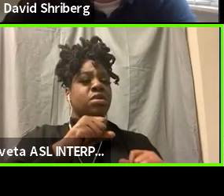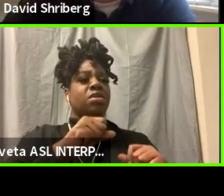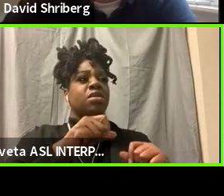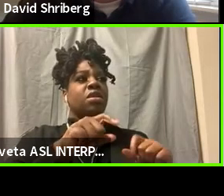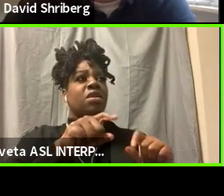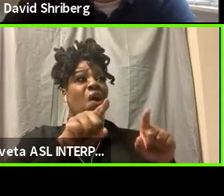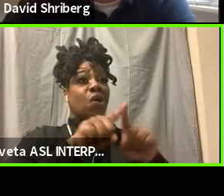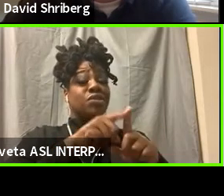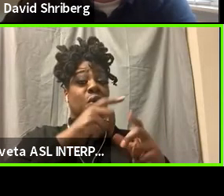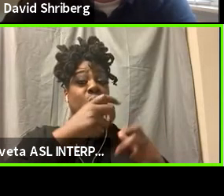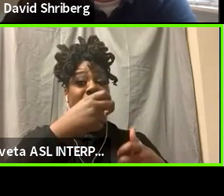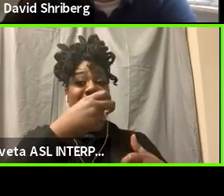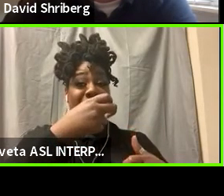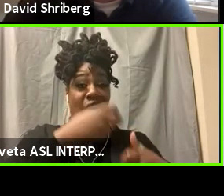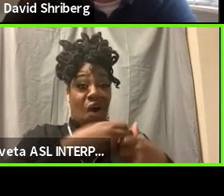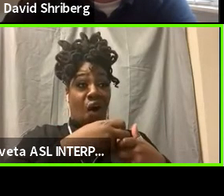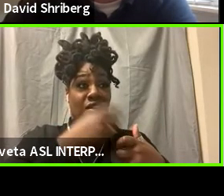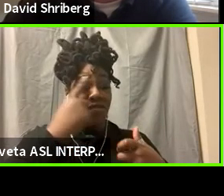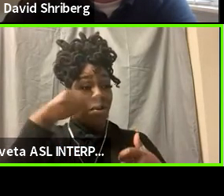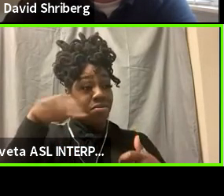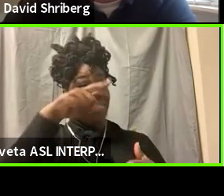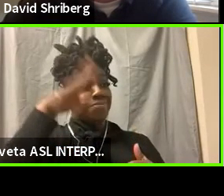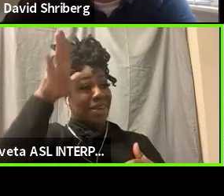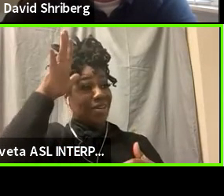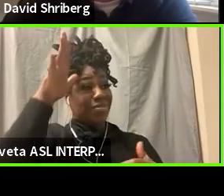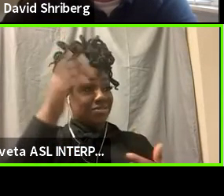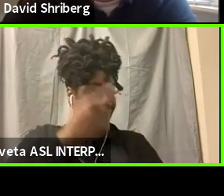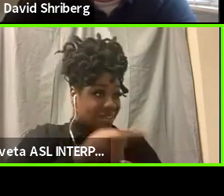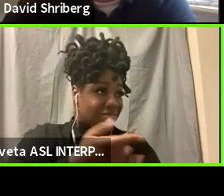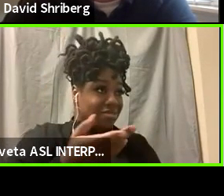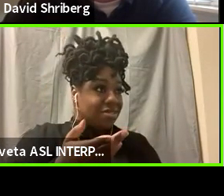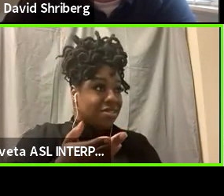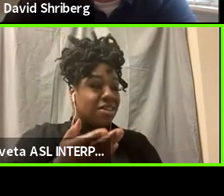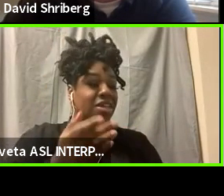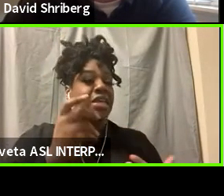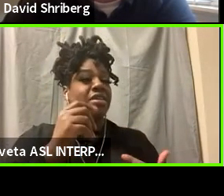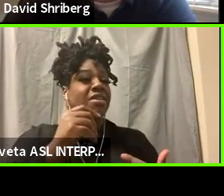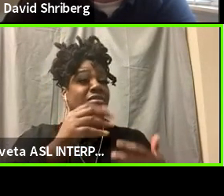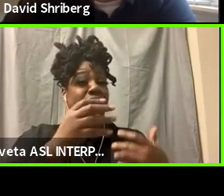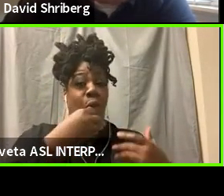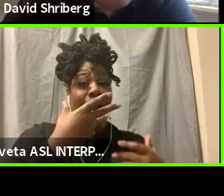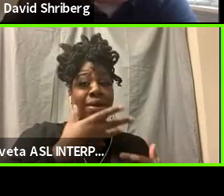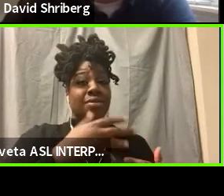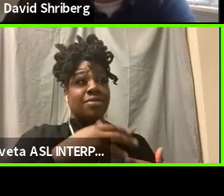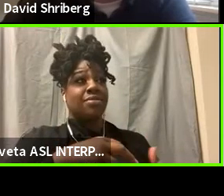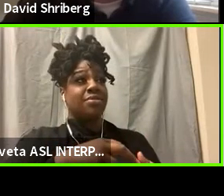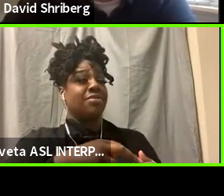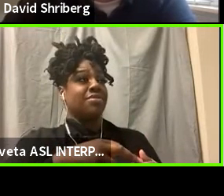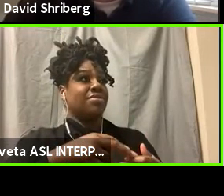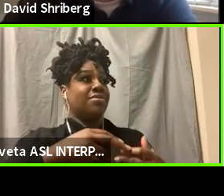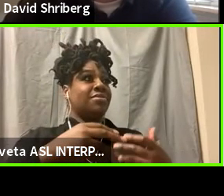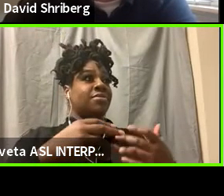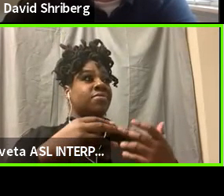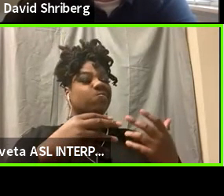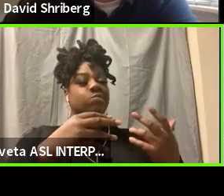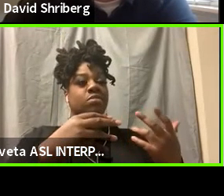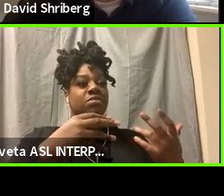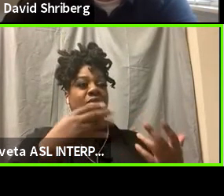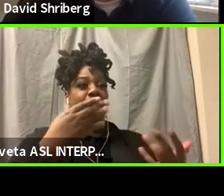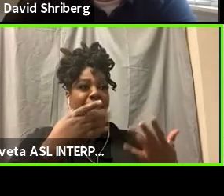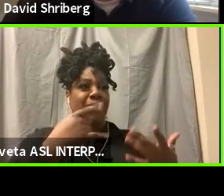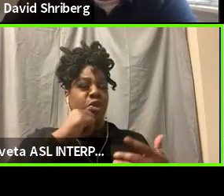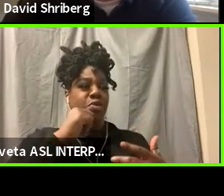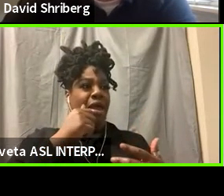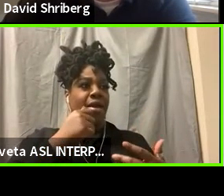hard being a parent in these times, right? Whether you're white and you may not have fluency in talking about